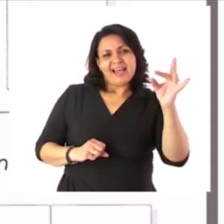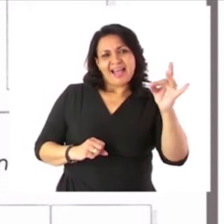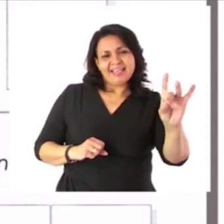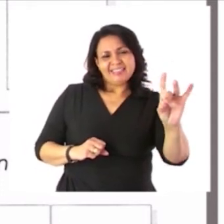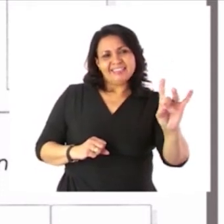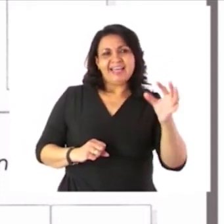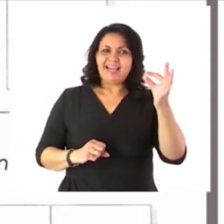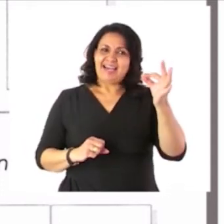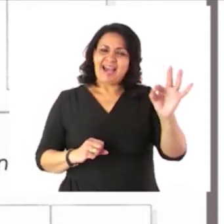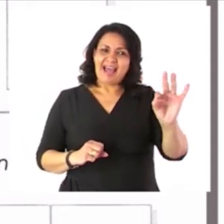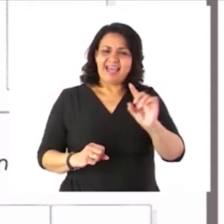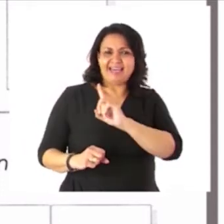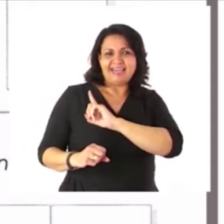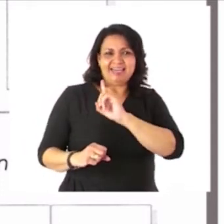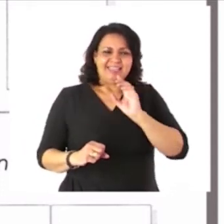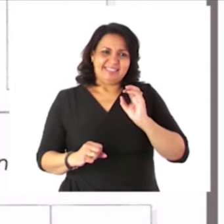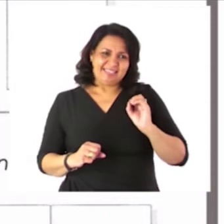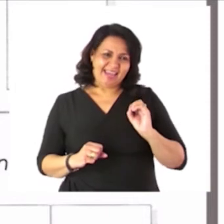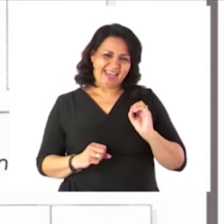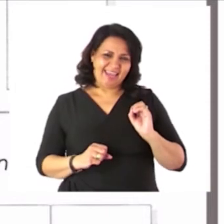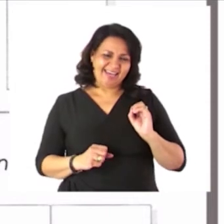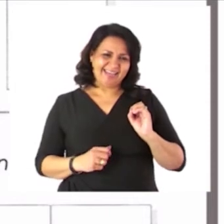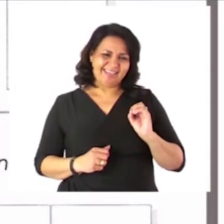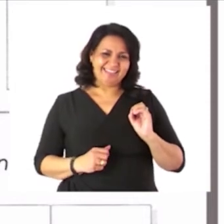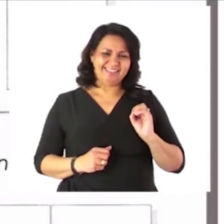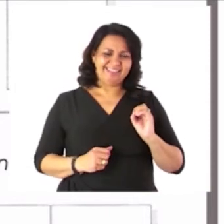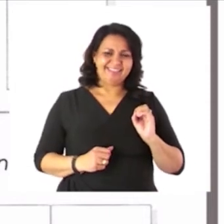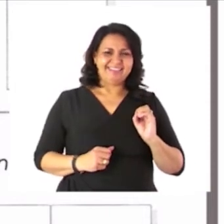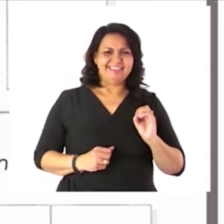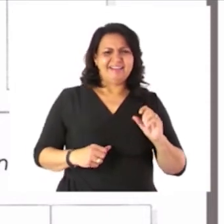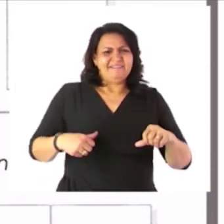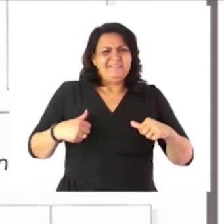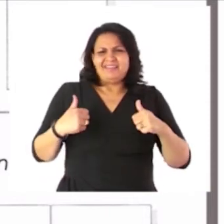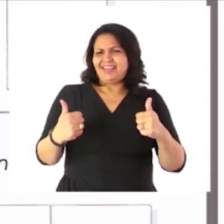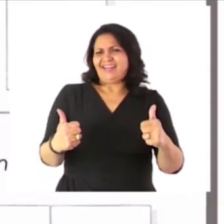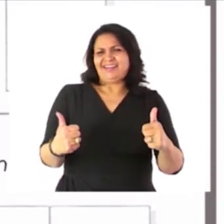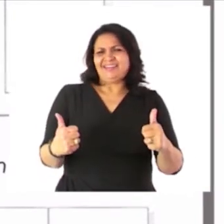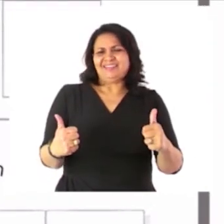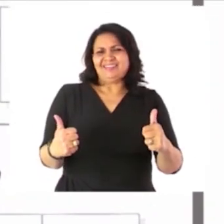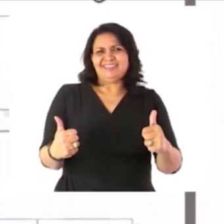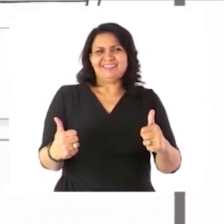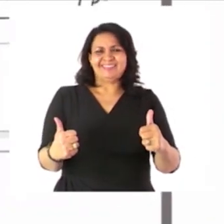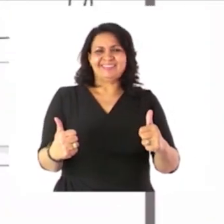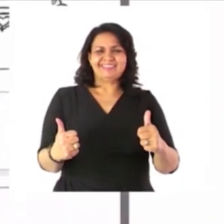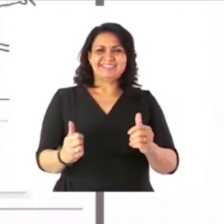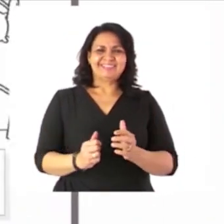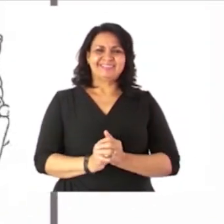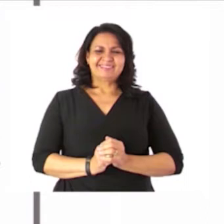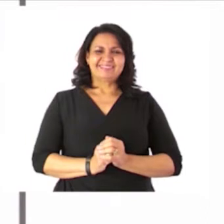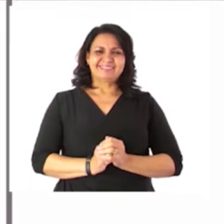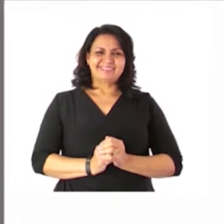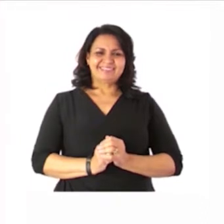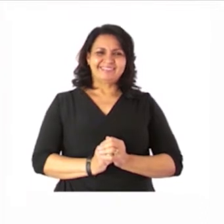7, 8, 9, 10. Excellent. You helped me. I can